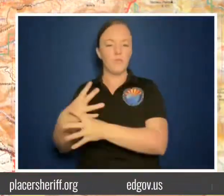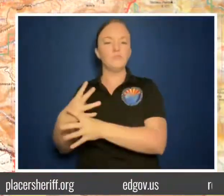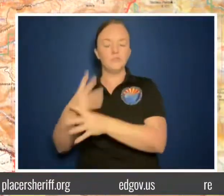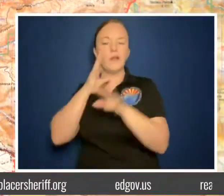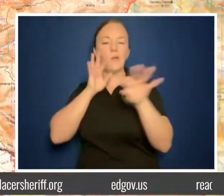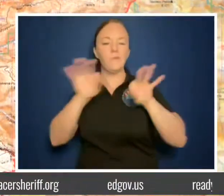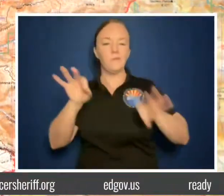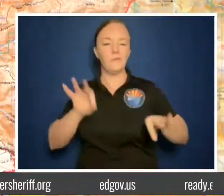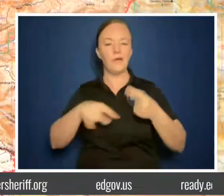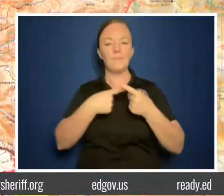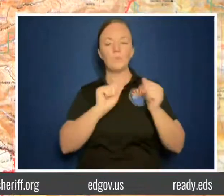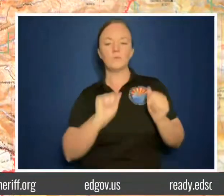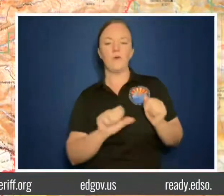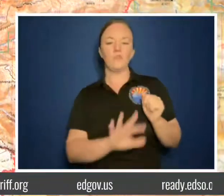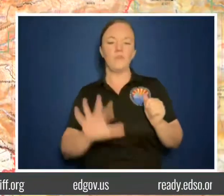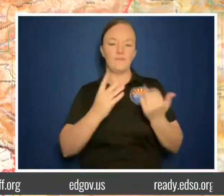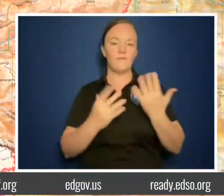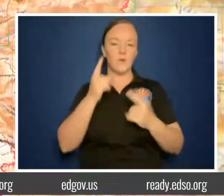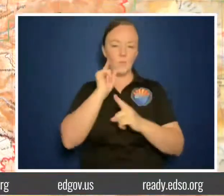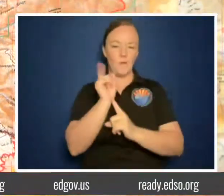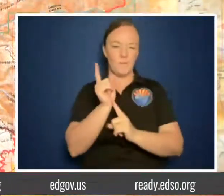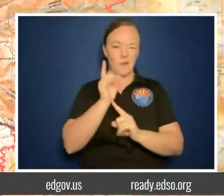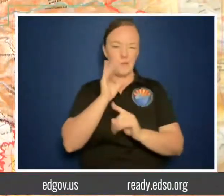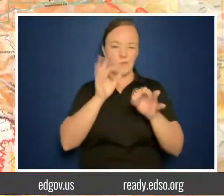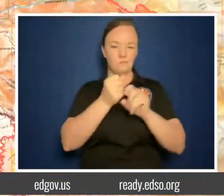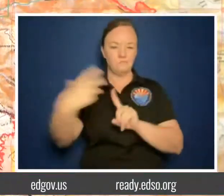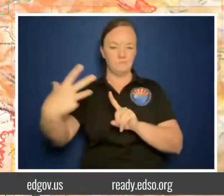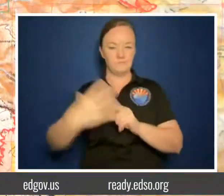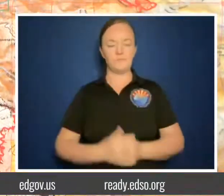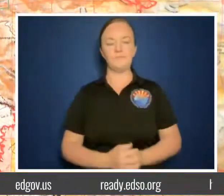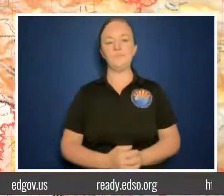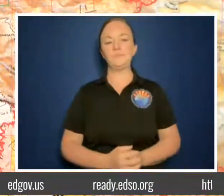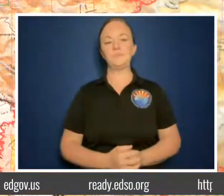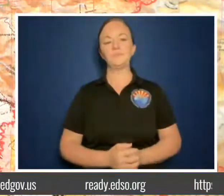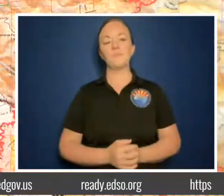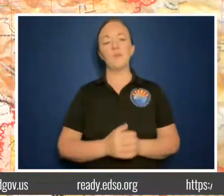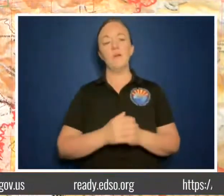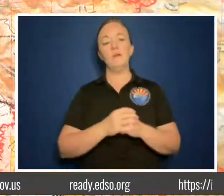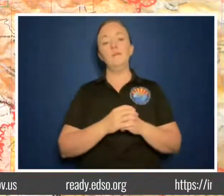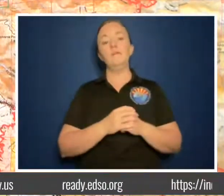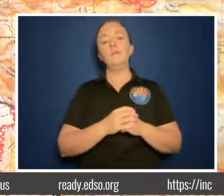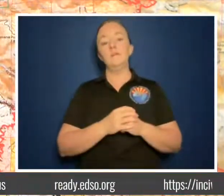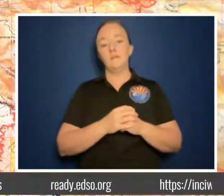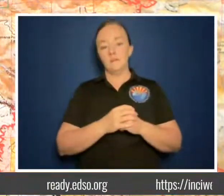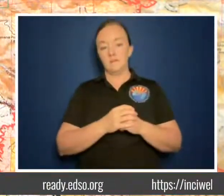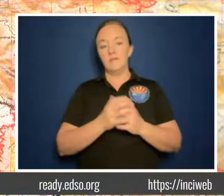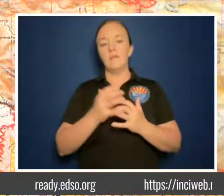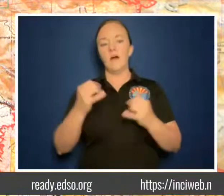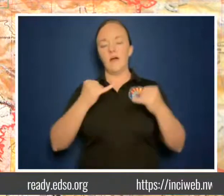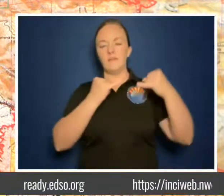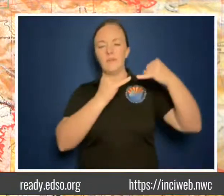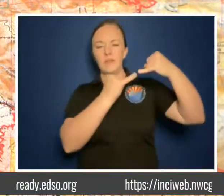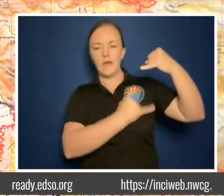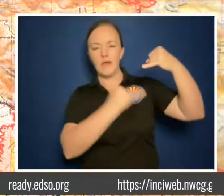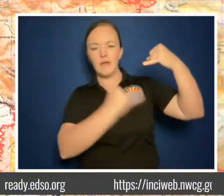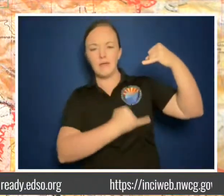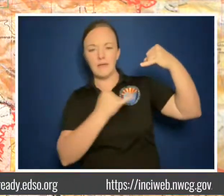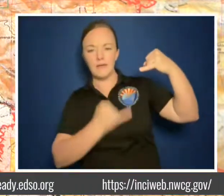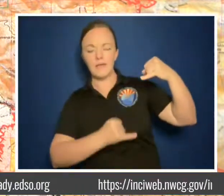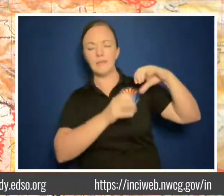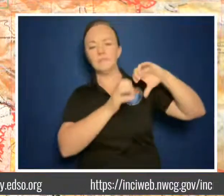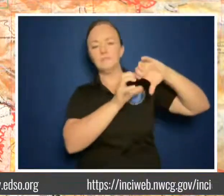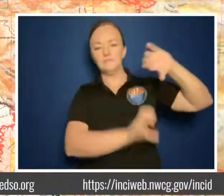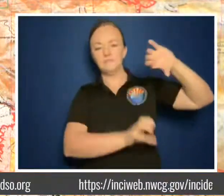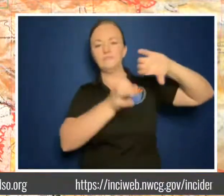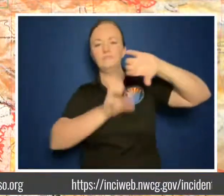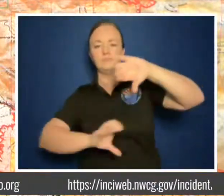minute. A lot of lines and control lines going in here to reduce the likeliness of something coming